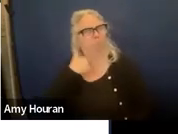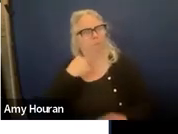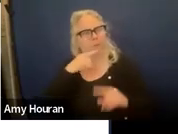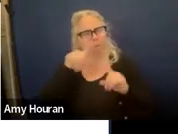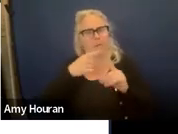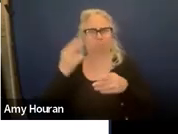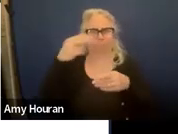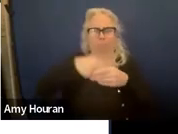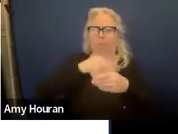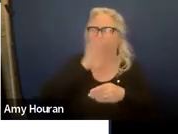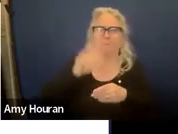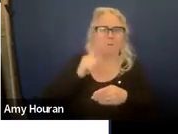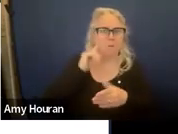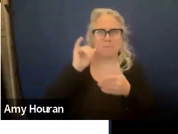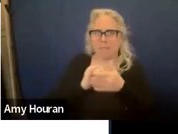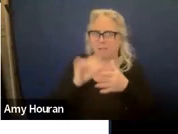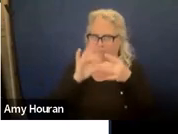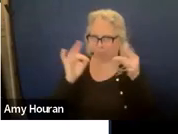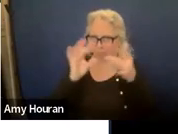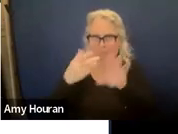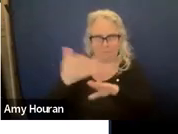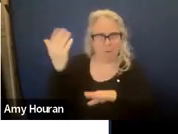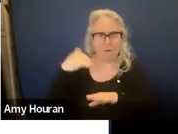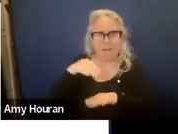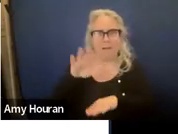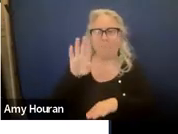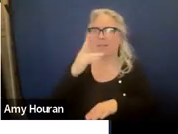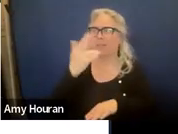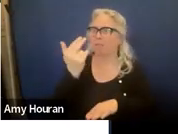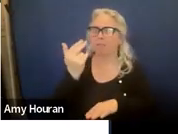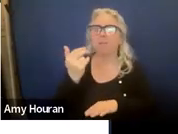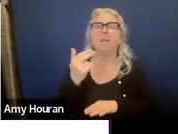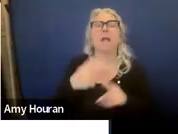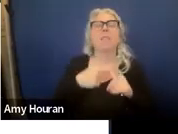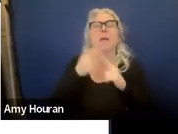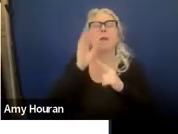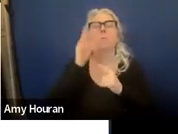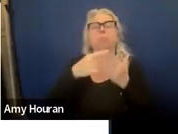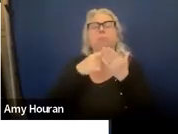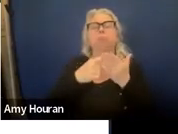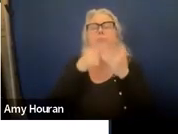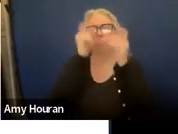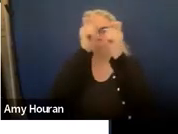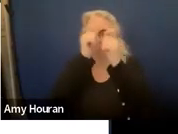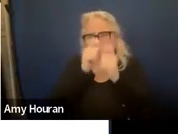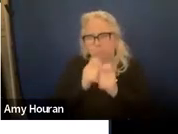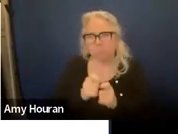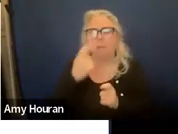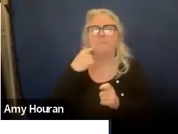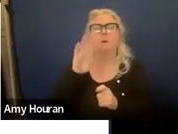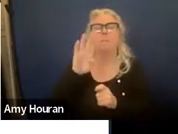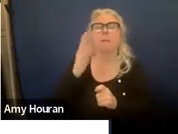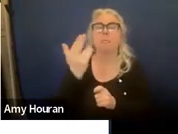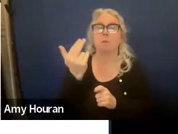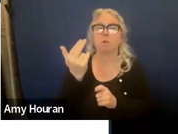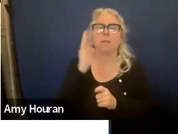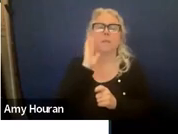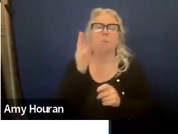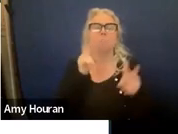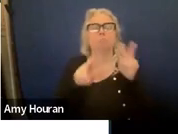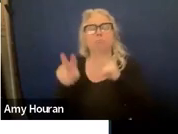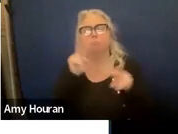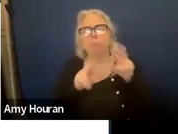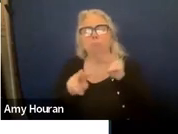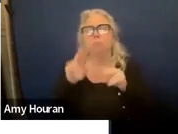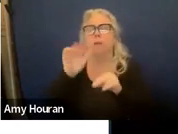I had never heard of that phrase before. And then we're going to go through those specific things for B13. We'll take a look at